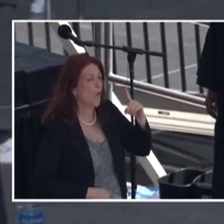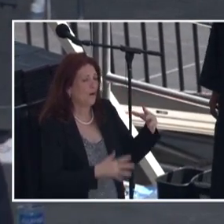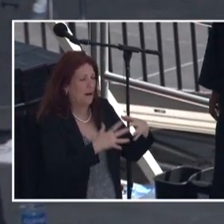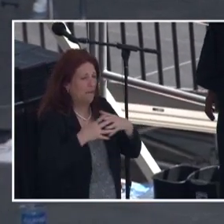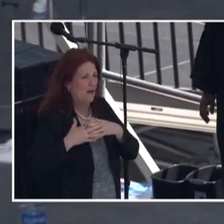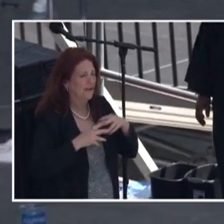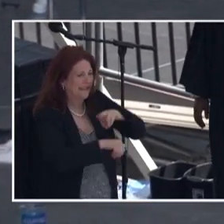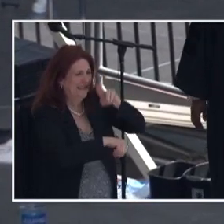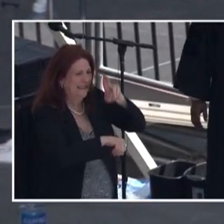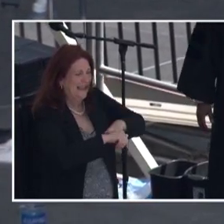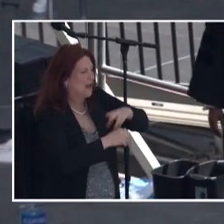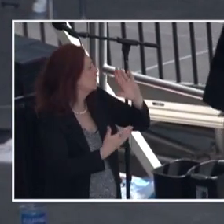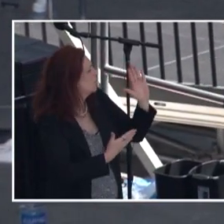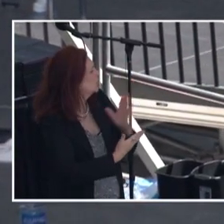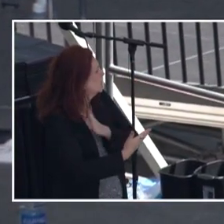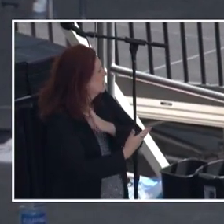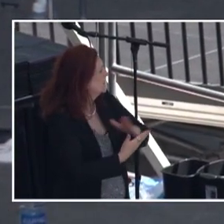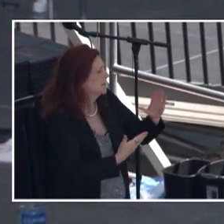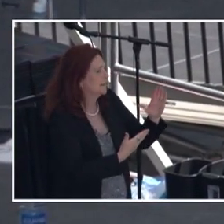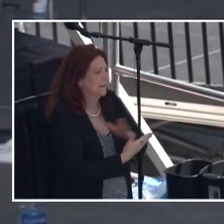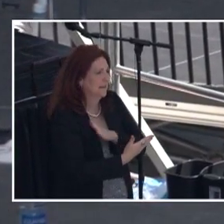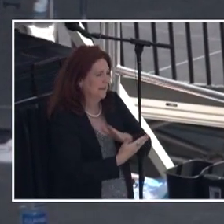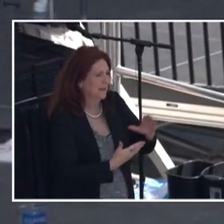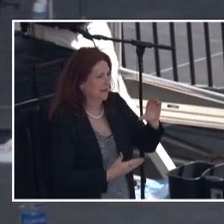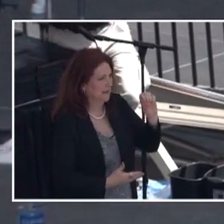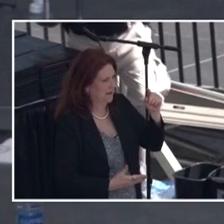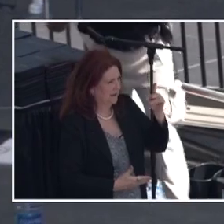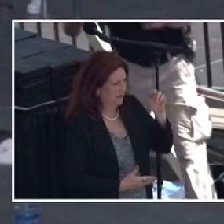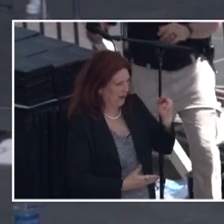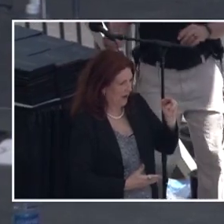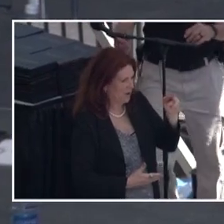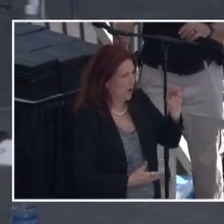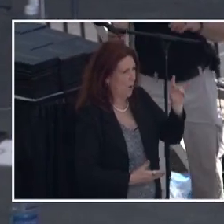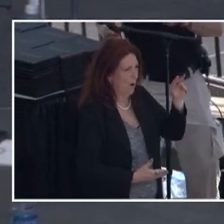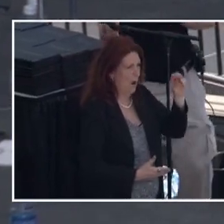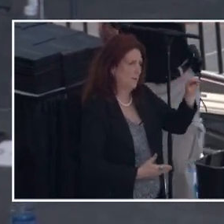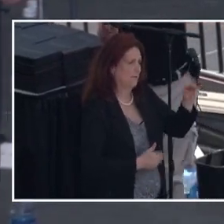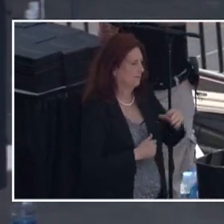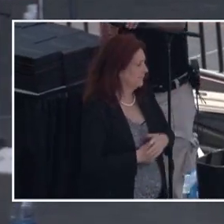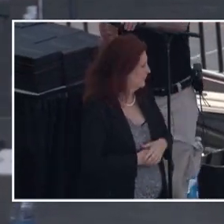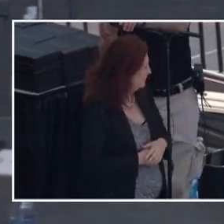anthem by Ms. Sharon Mahak.